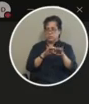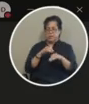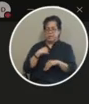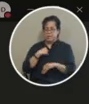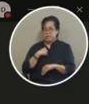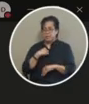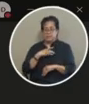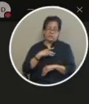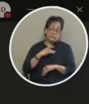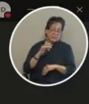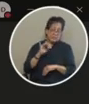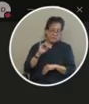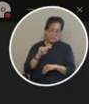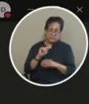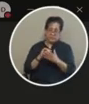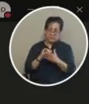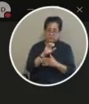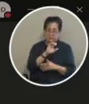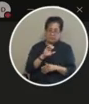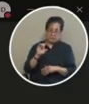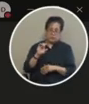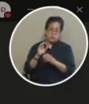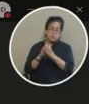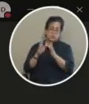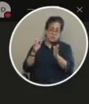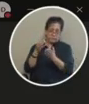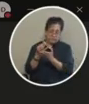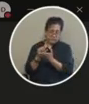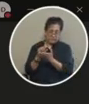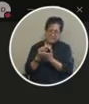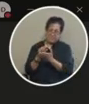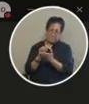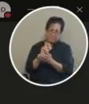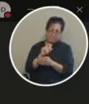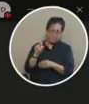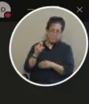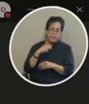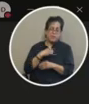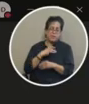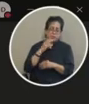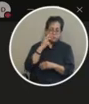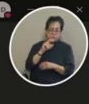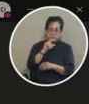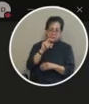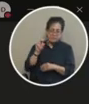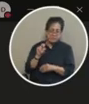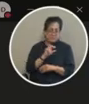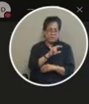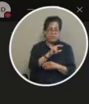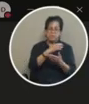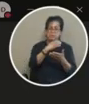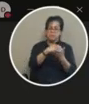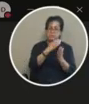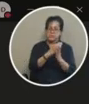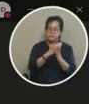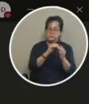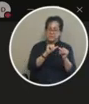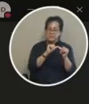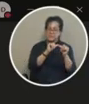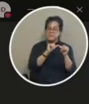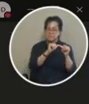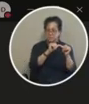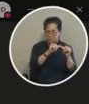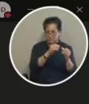don't like the fact that it's going to go to the general fund, and so I would actually like to see that go to the budget stabilization fund.